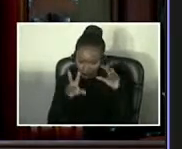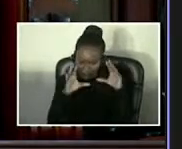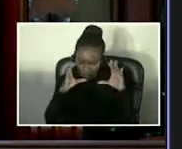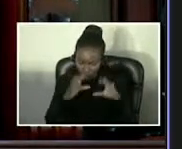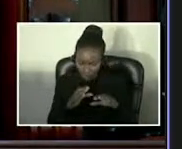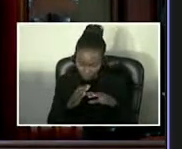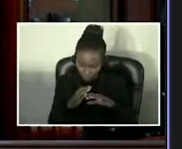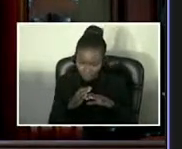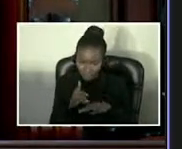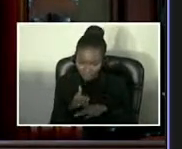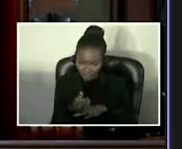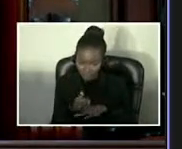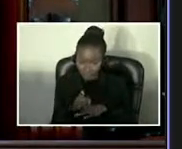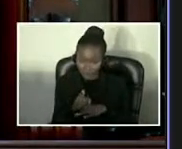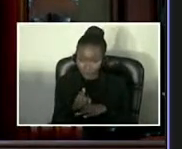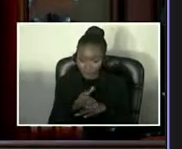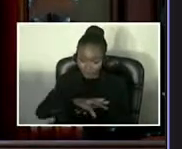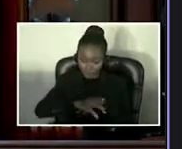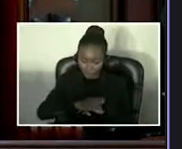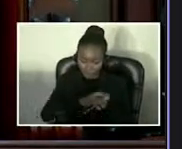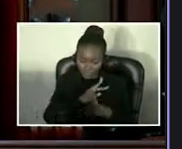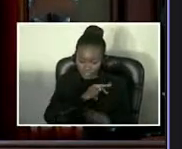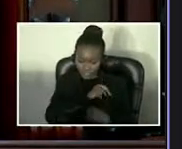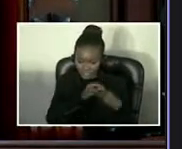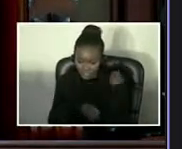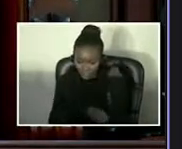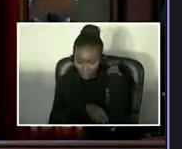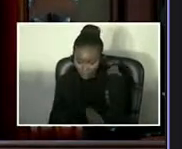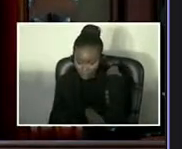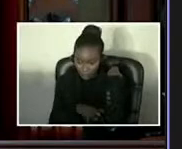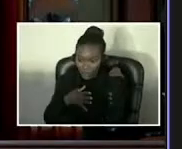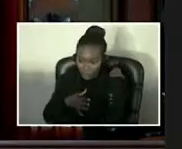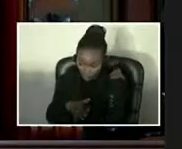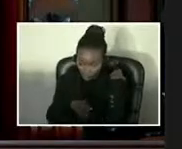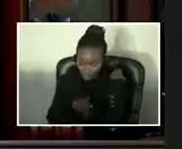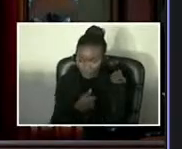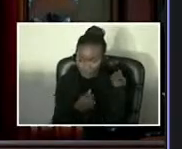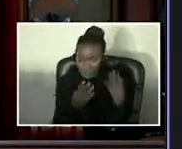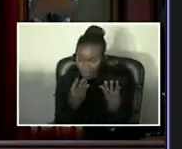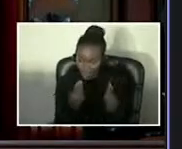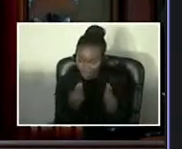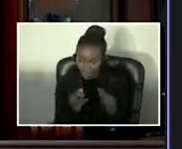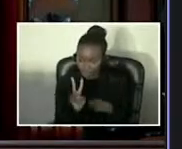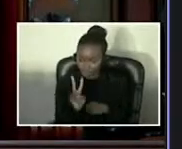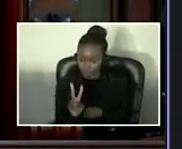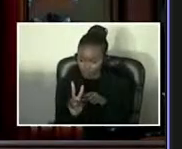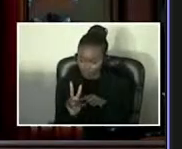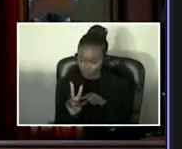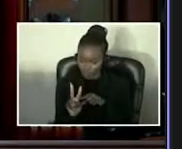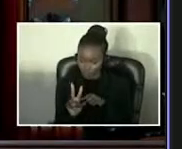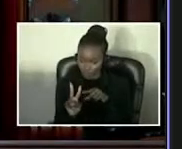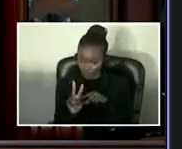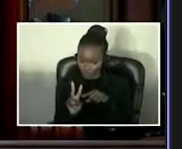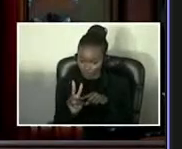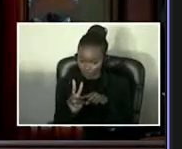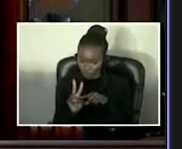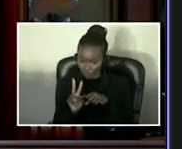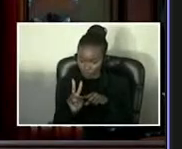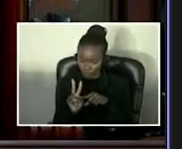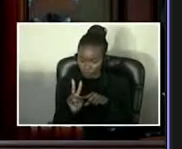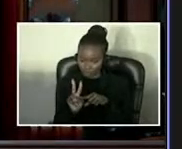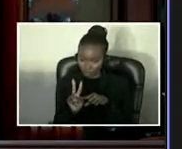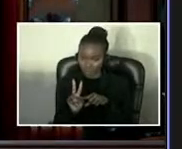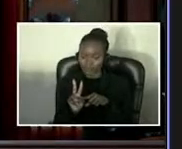of this department of this province we are renting ranking number two the the the acting team saga hair